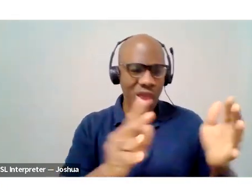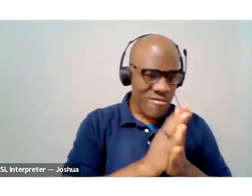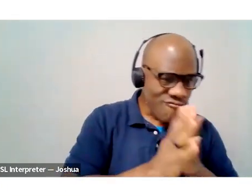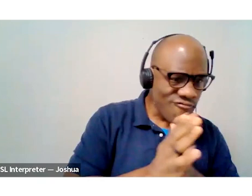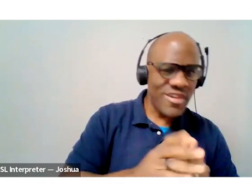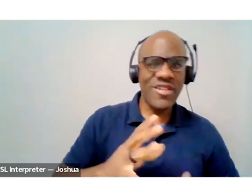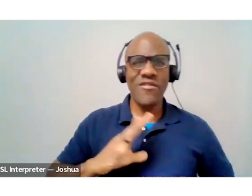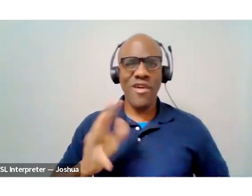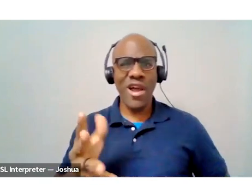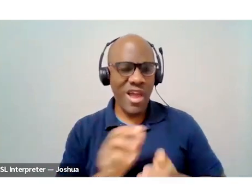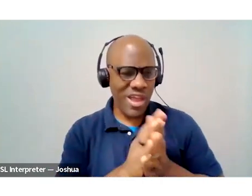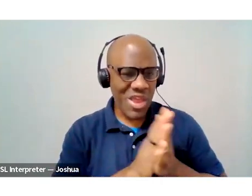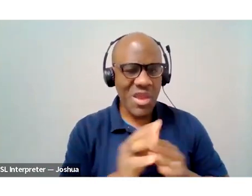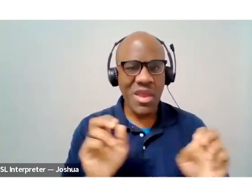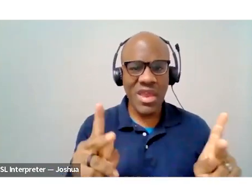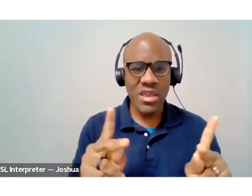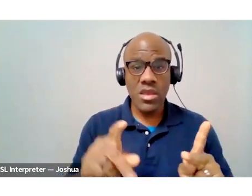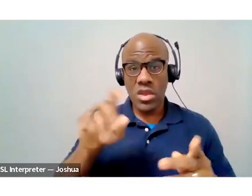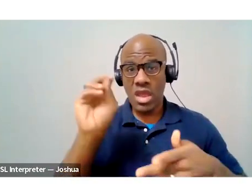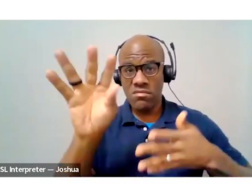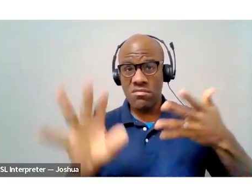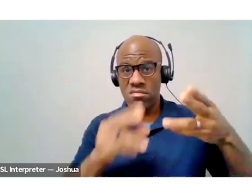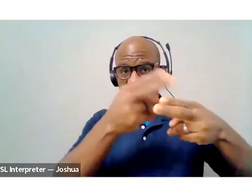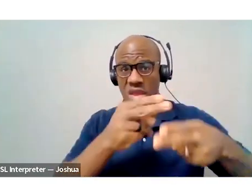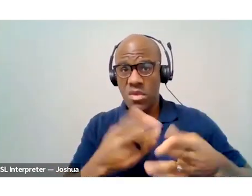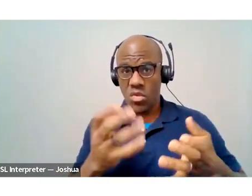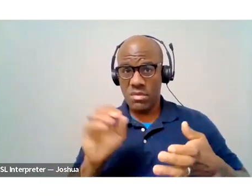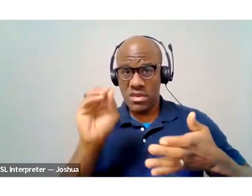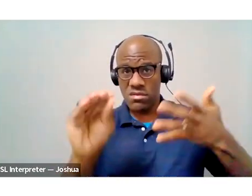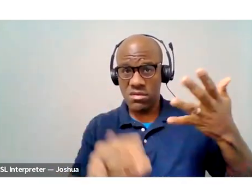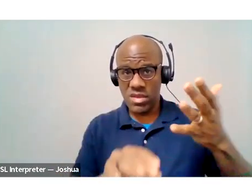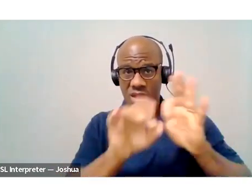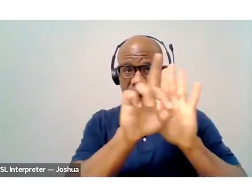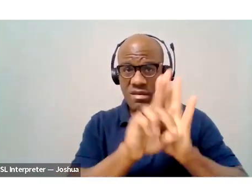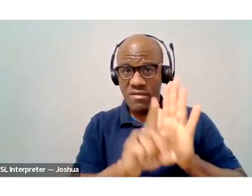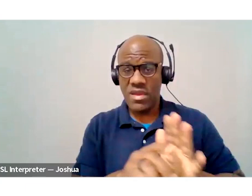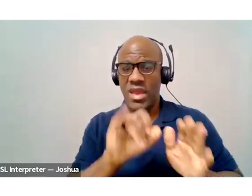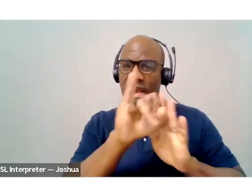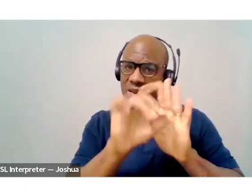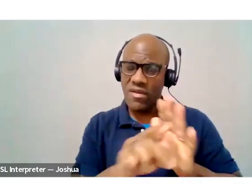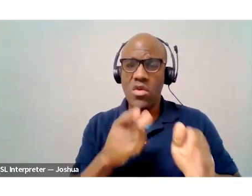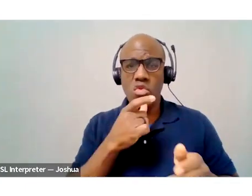Okay. Should I say people's names? Do you want me to say your names? Is that okay?